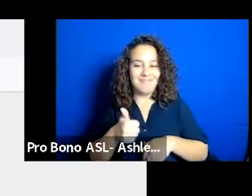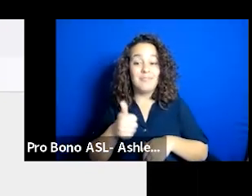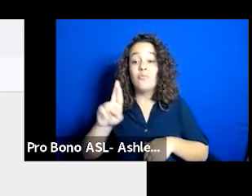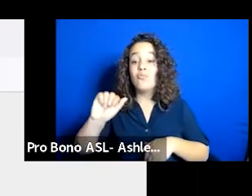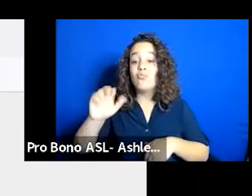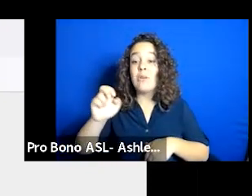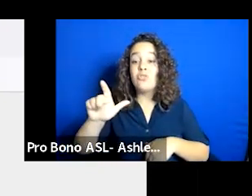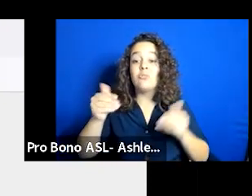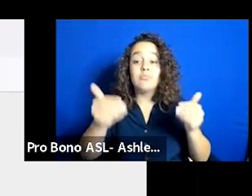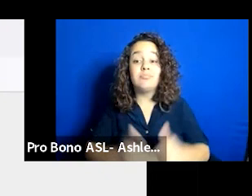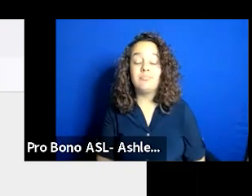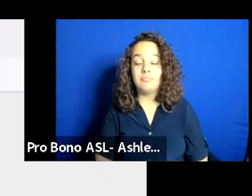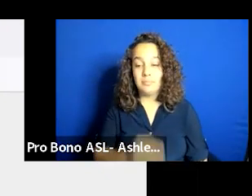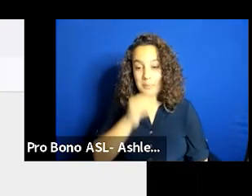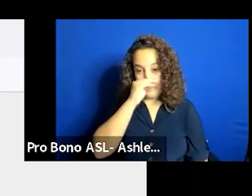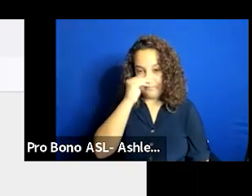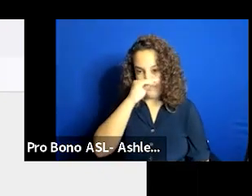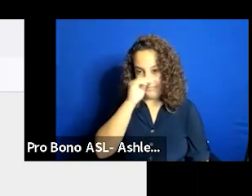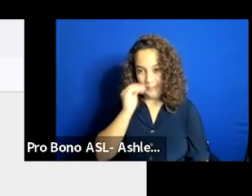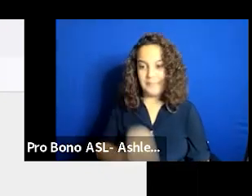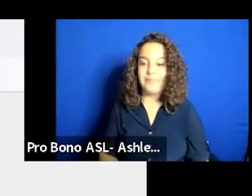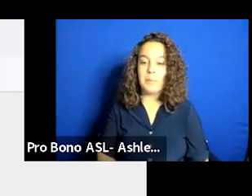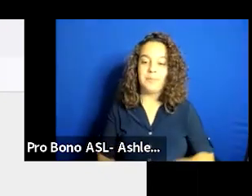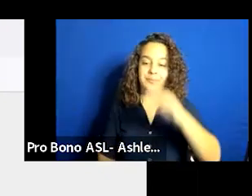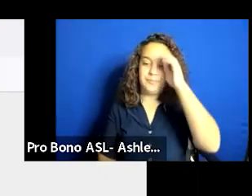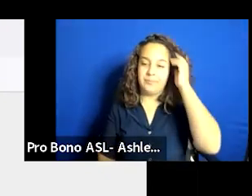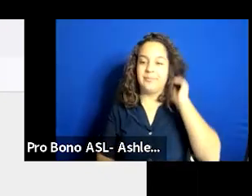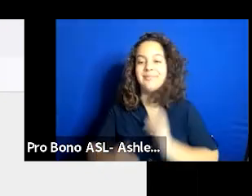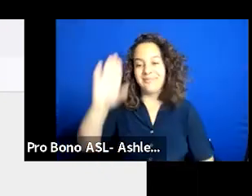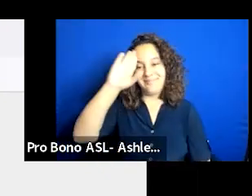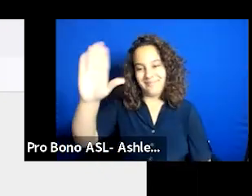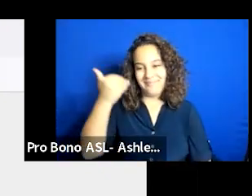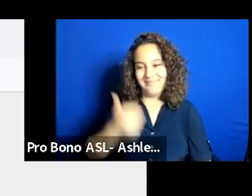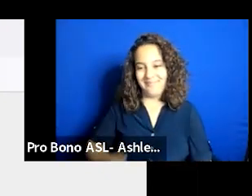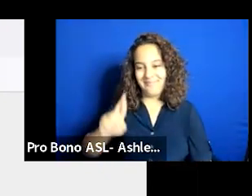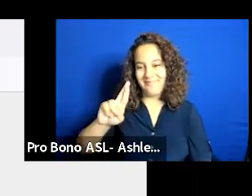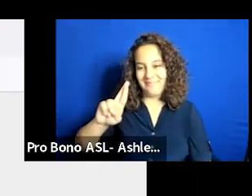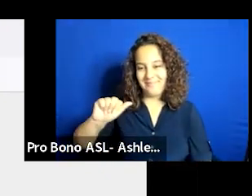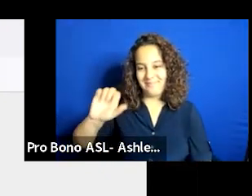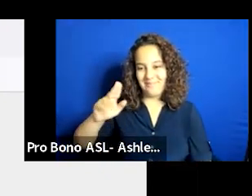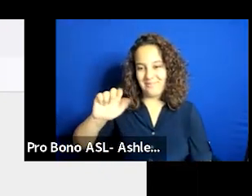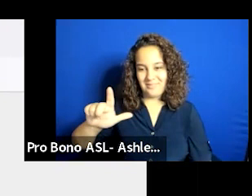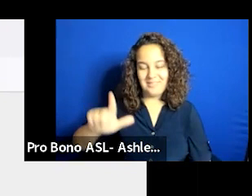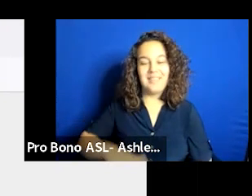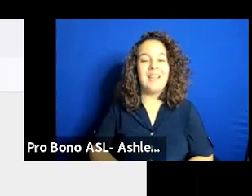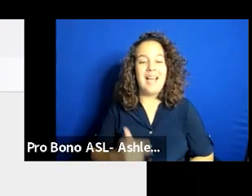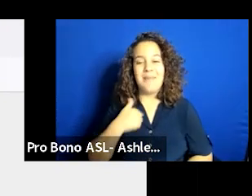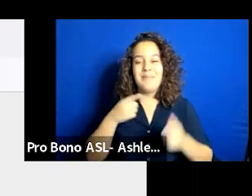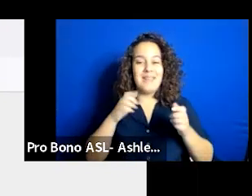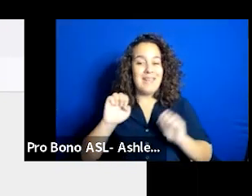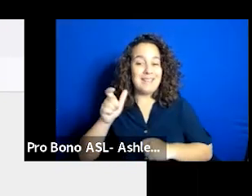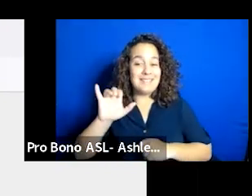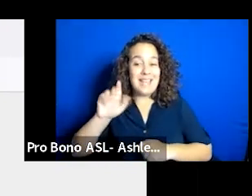next. Hi, my name is Rachel Jacoinski, and I'm the executive director of the Riverside Arts Council.